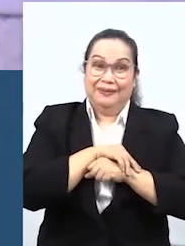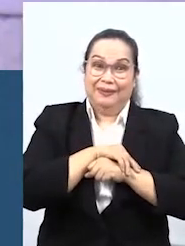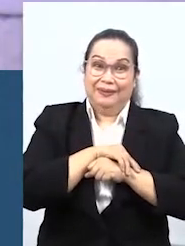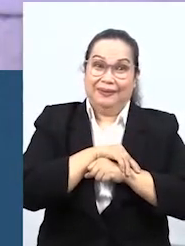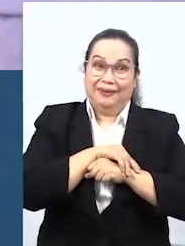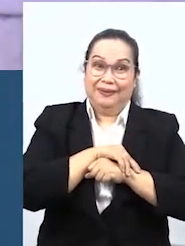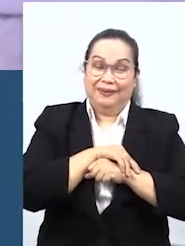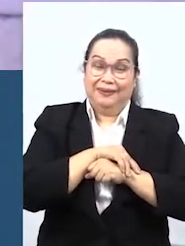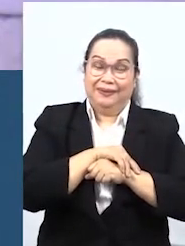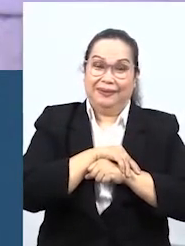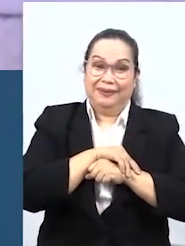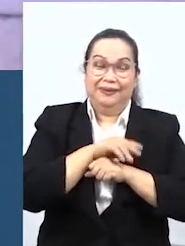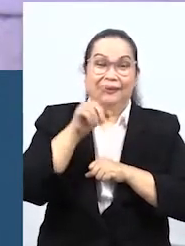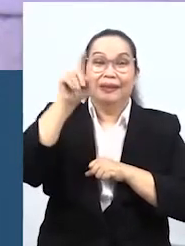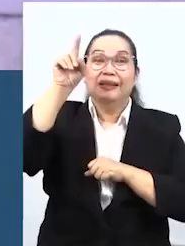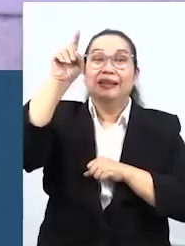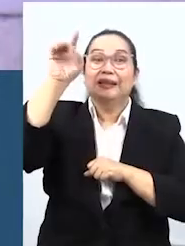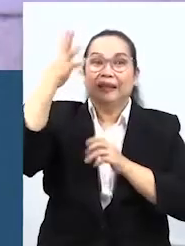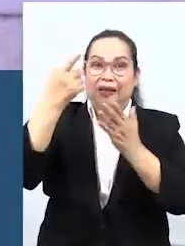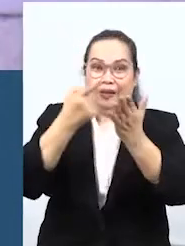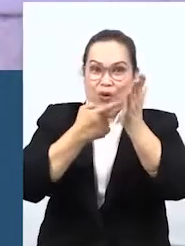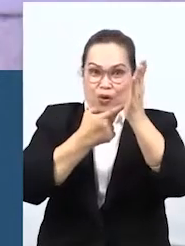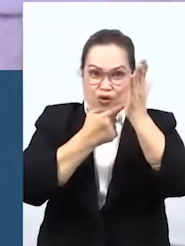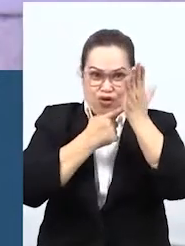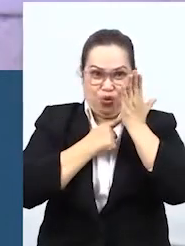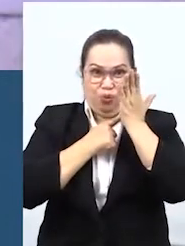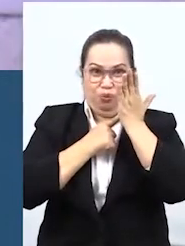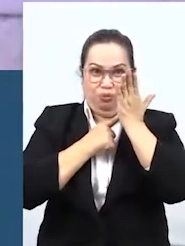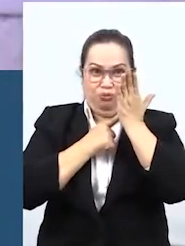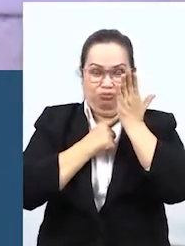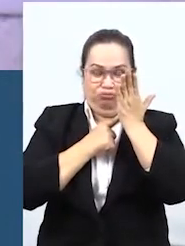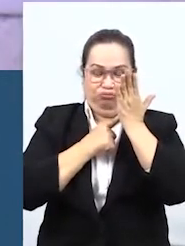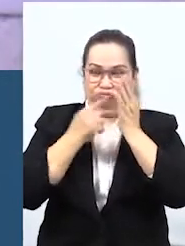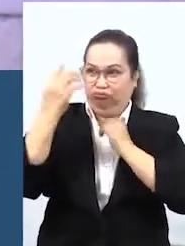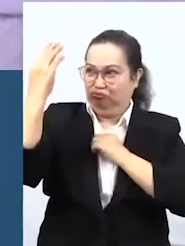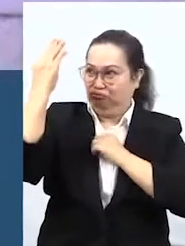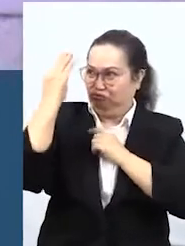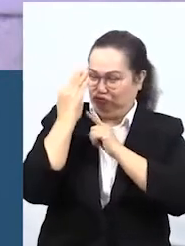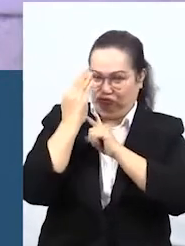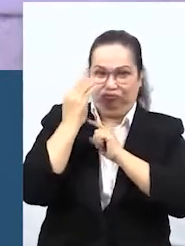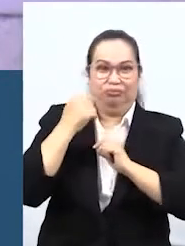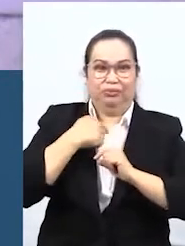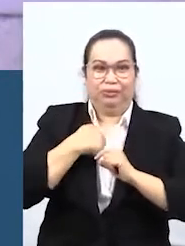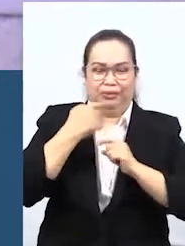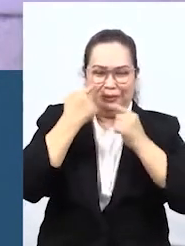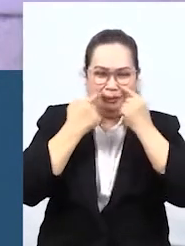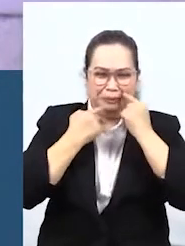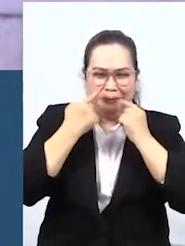vow and God showed that to me I was crying